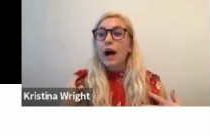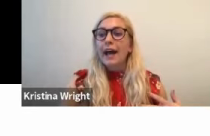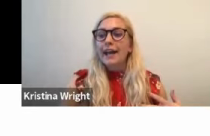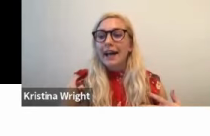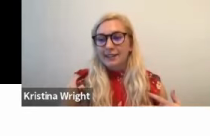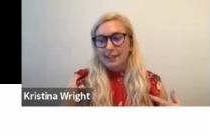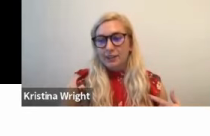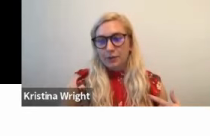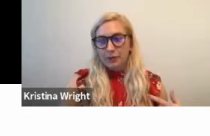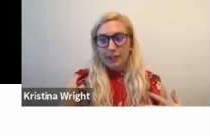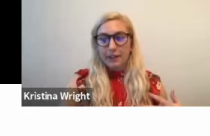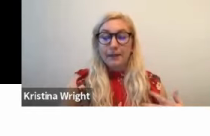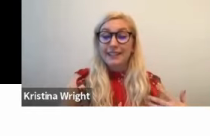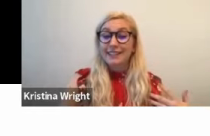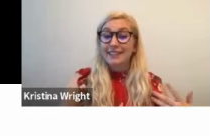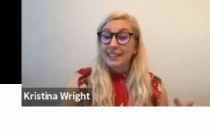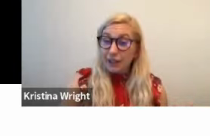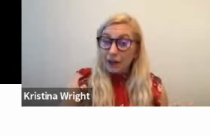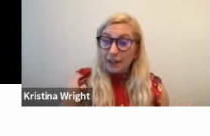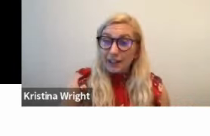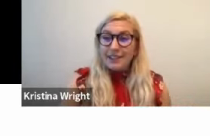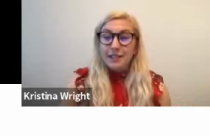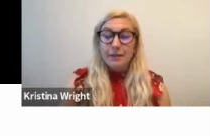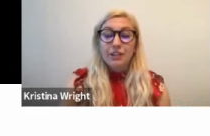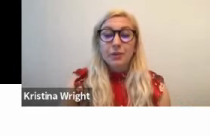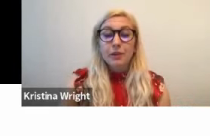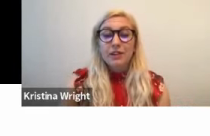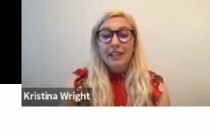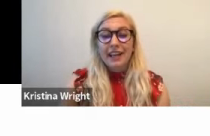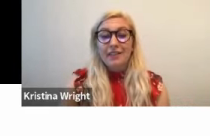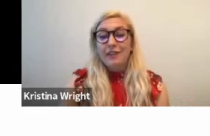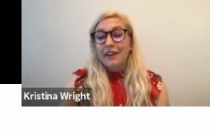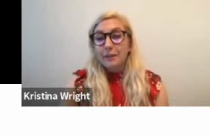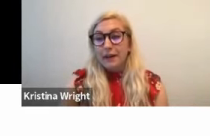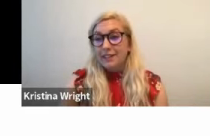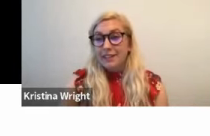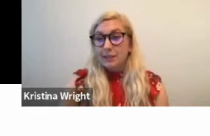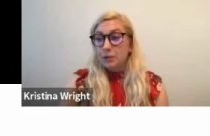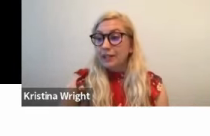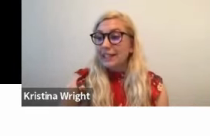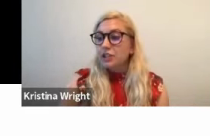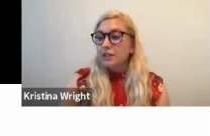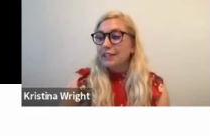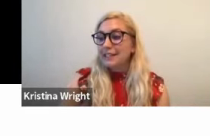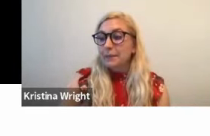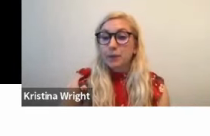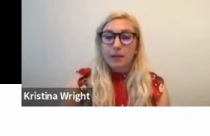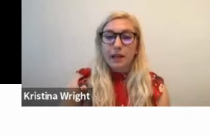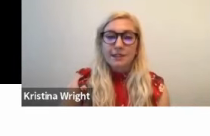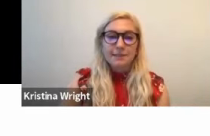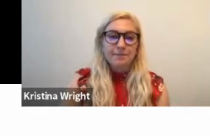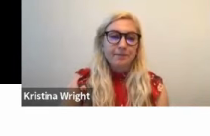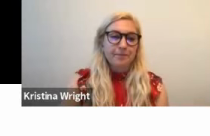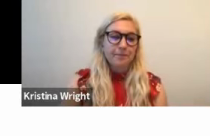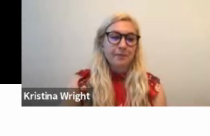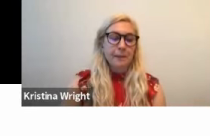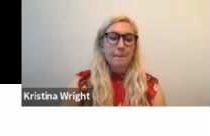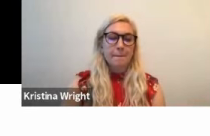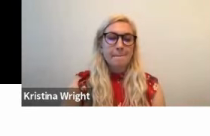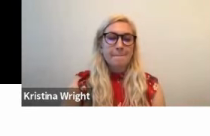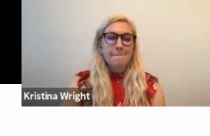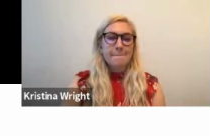the y-axis over here begins at zero to make sure we're looking at fair comparisons between each of these separate plots.